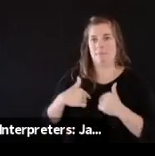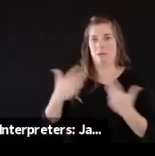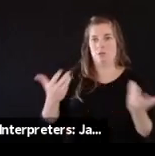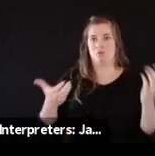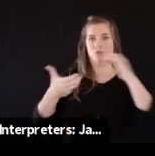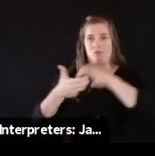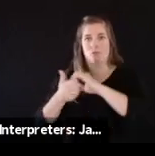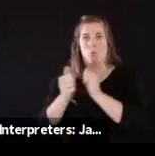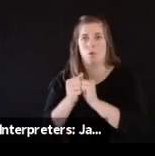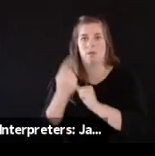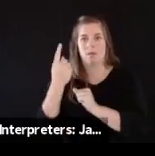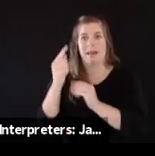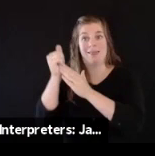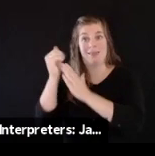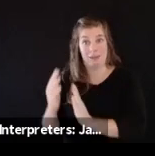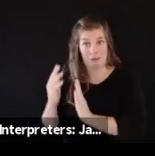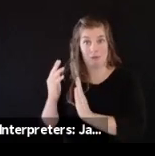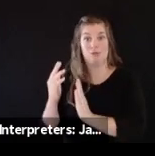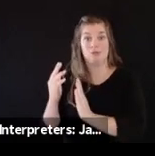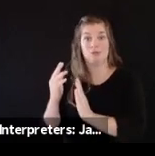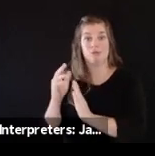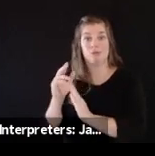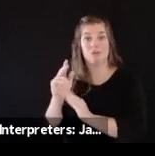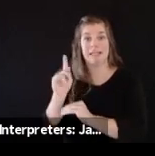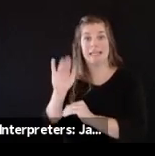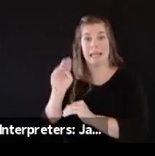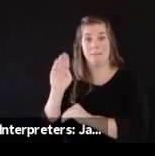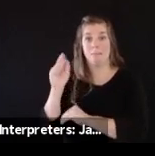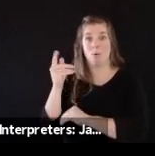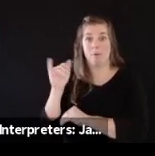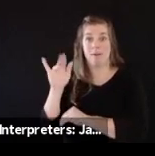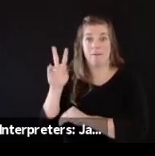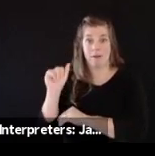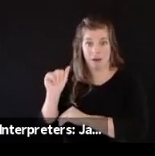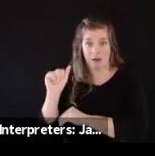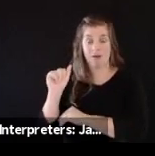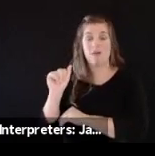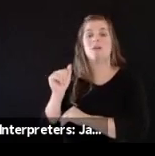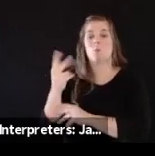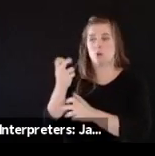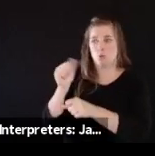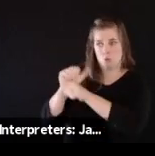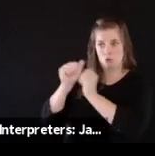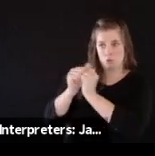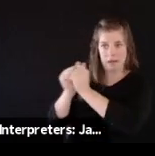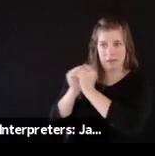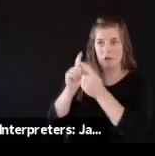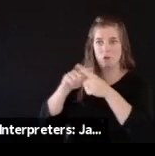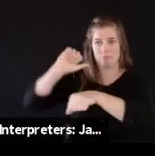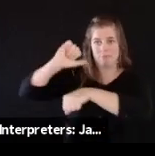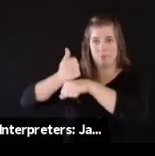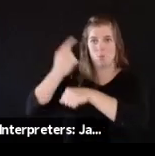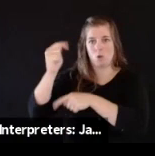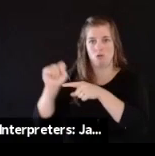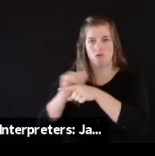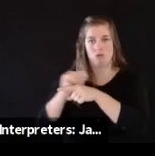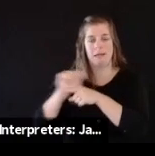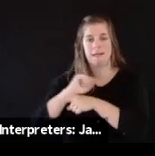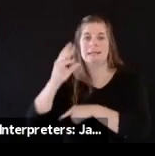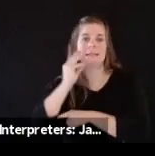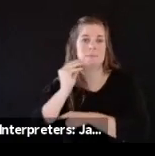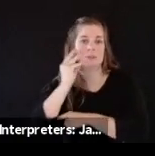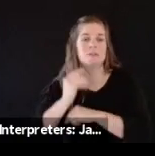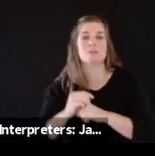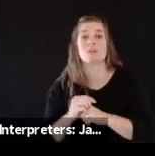an exceptional leader in our community, Kim Cordova, to put together a training experience for